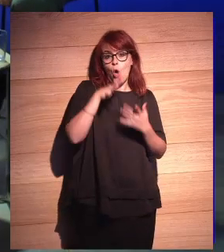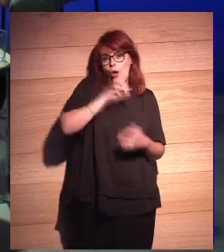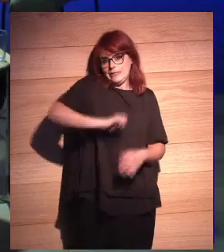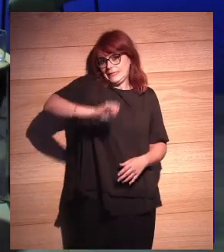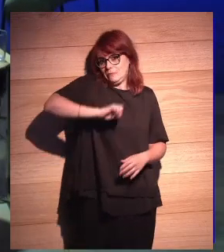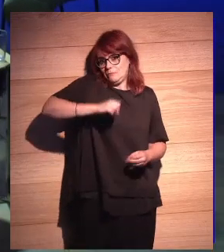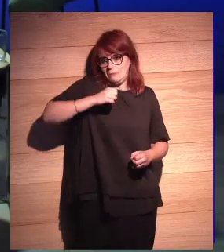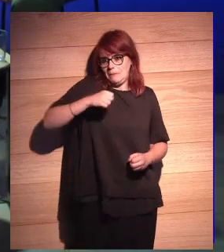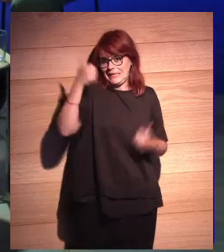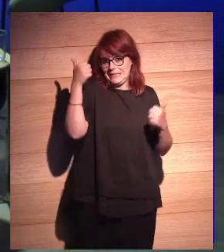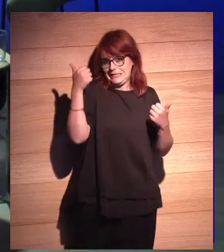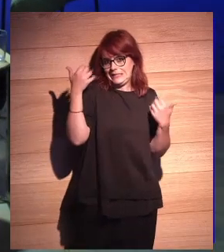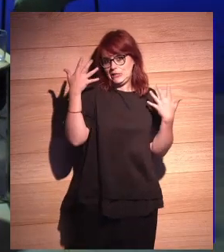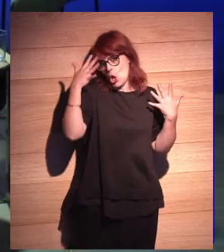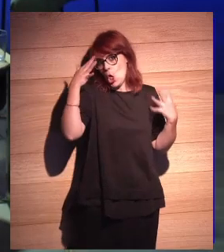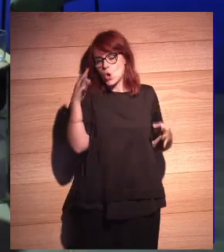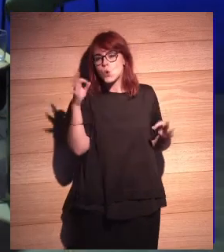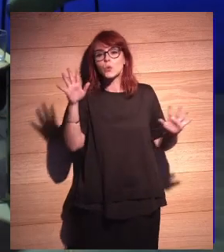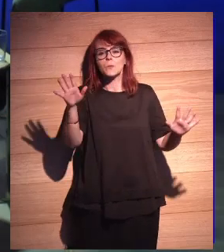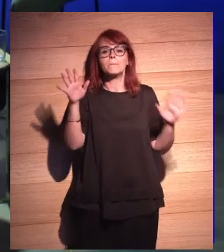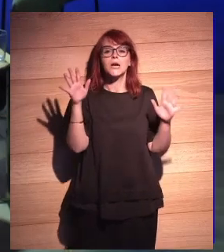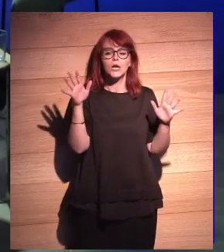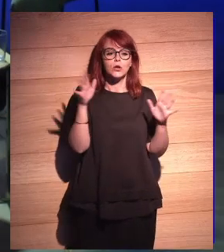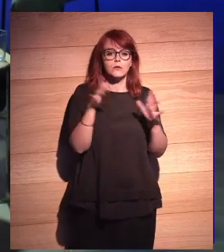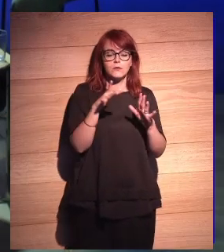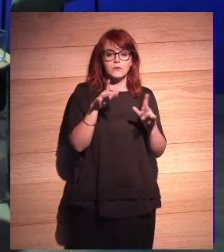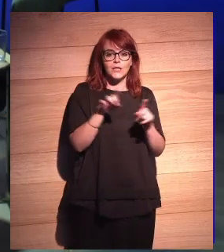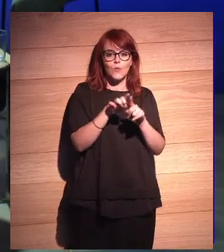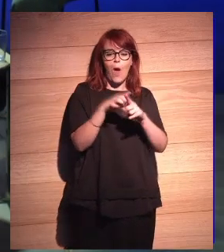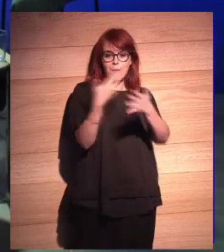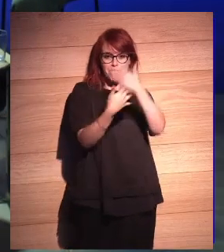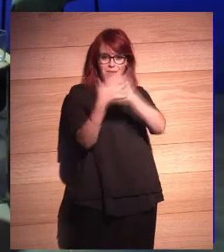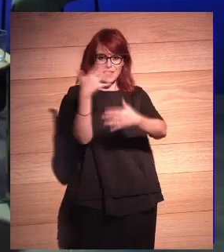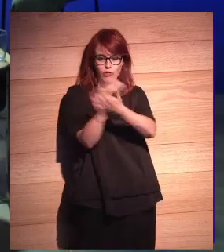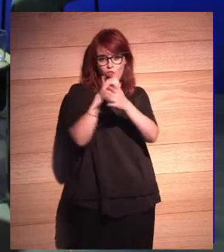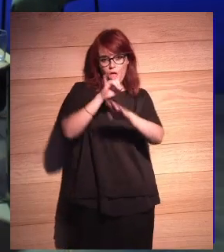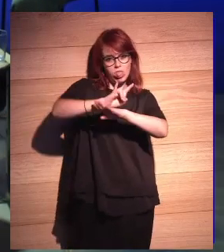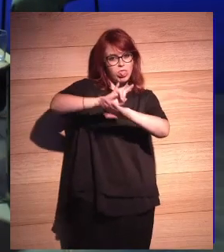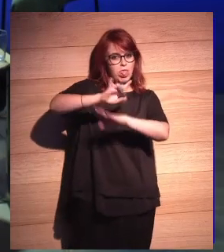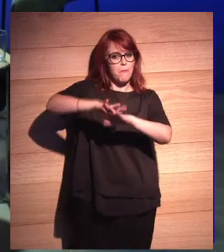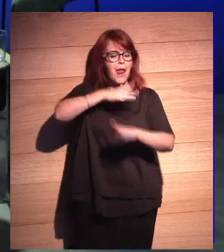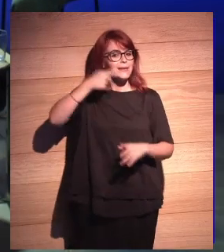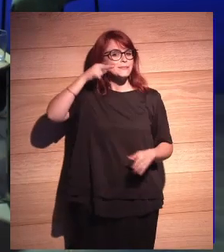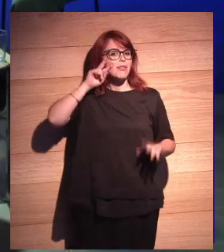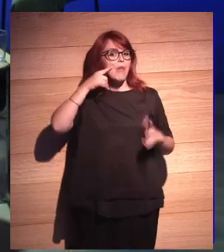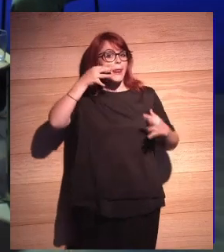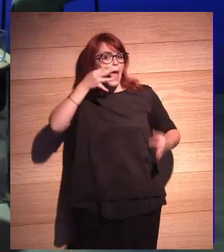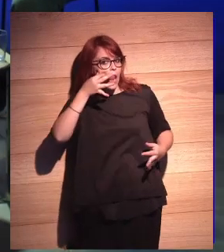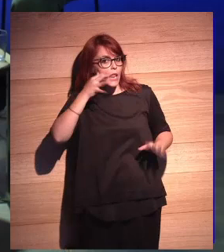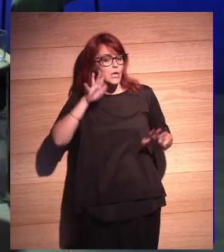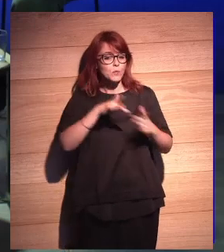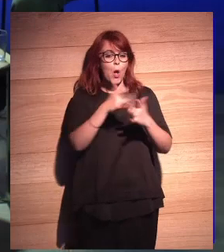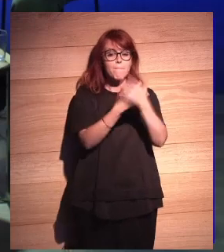effect lasts very little at the beginning. It's very exciting,